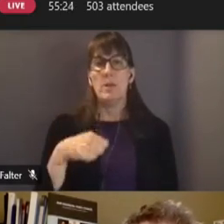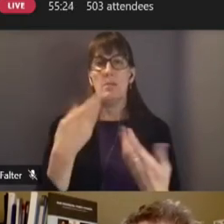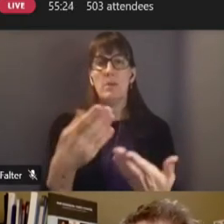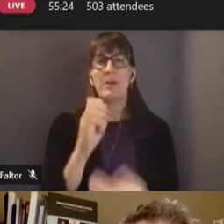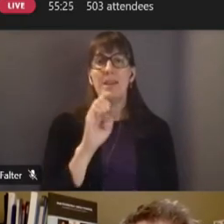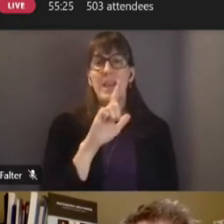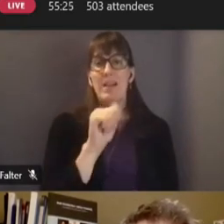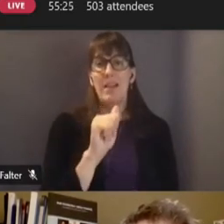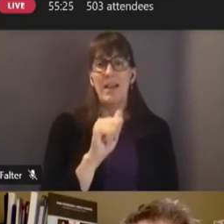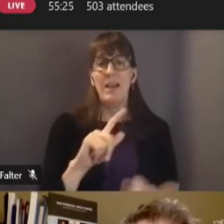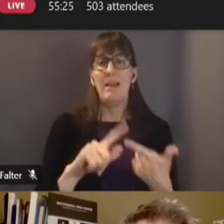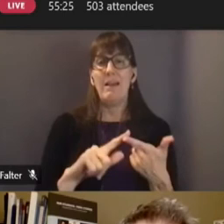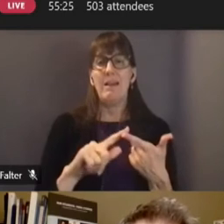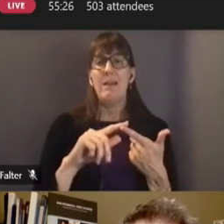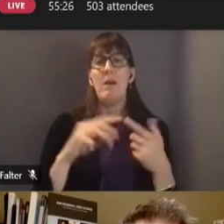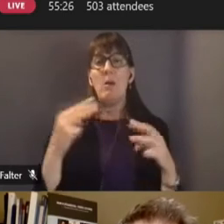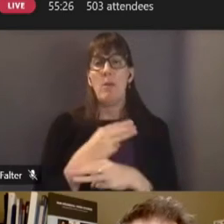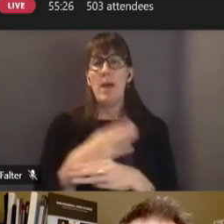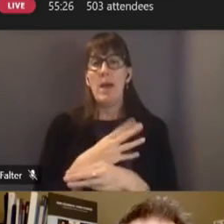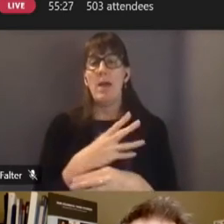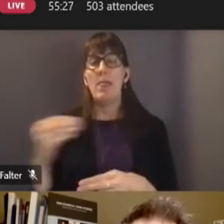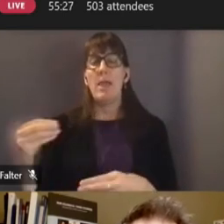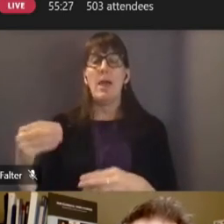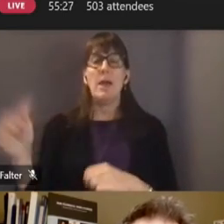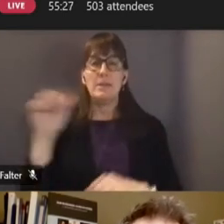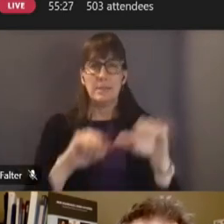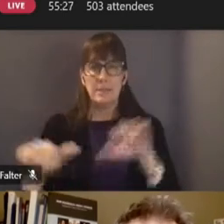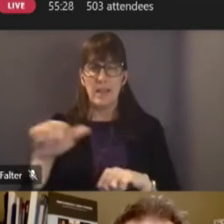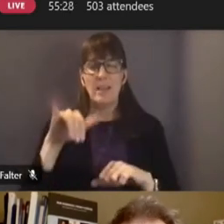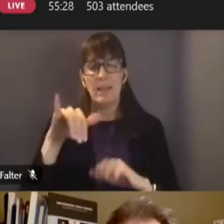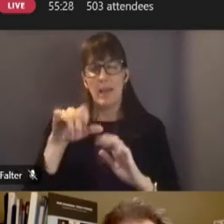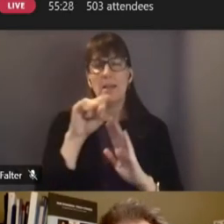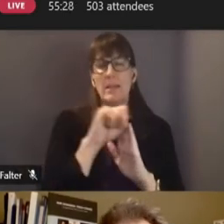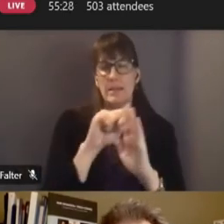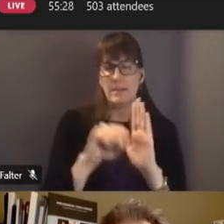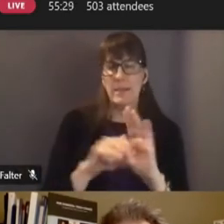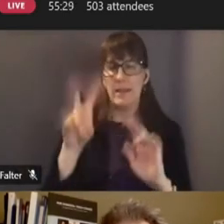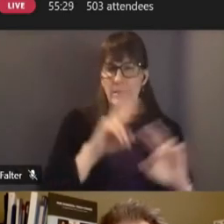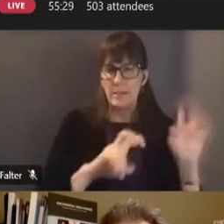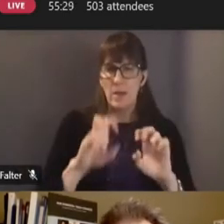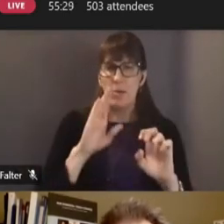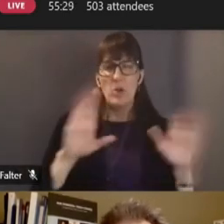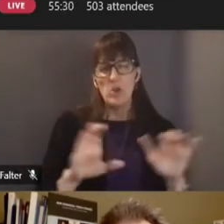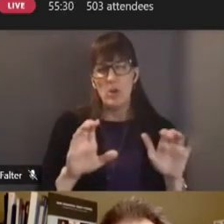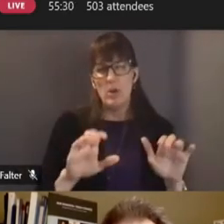state required assessments that we will be doing among other smaller